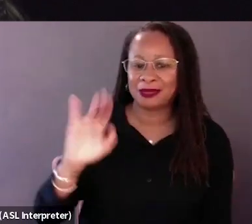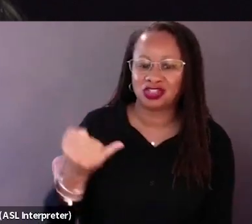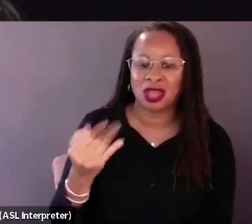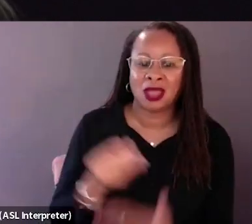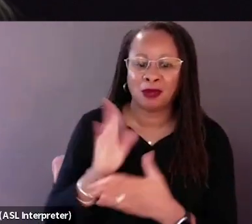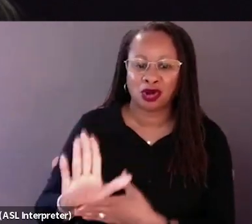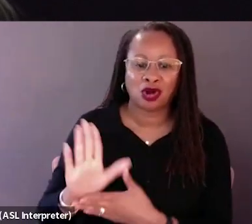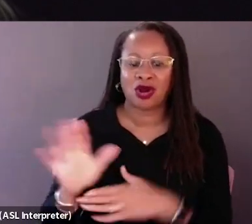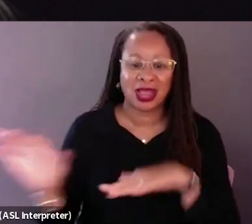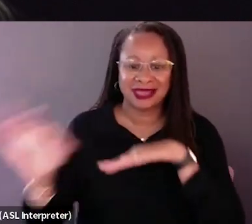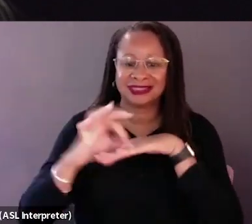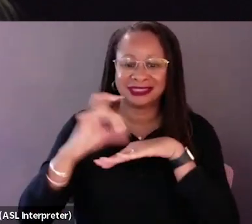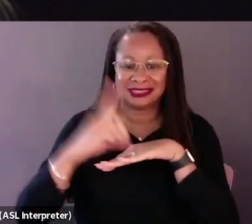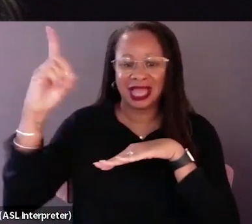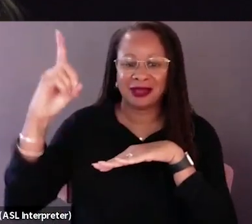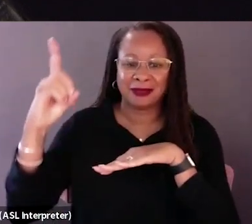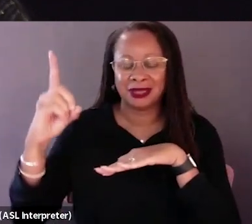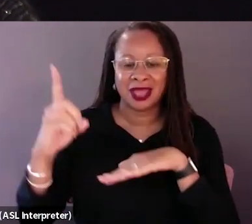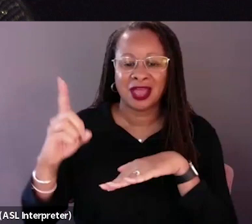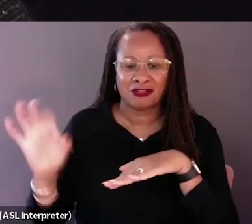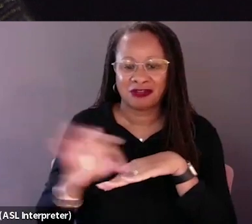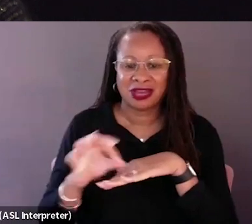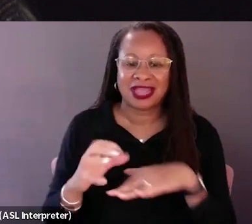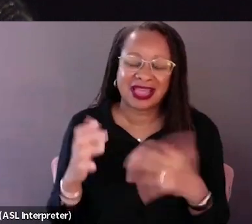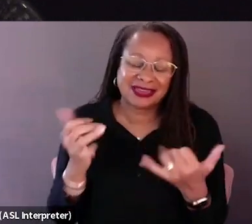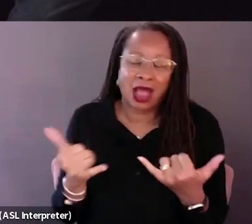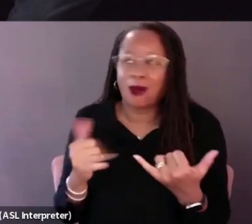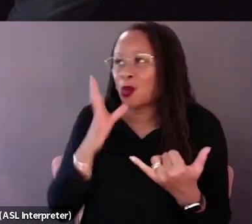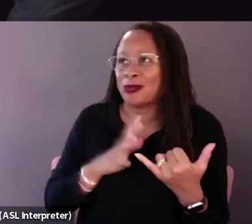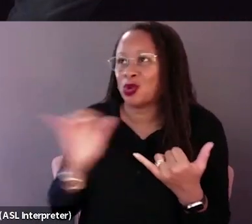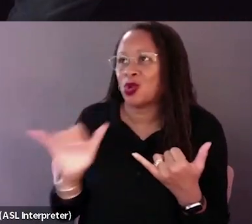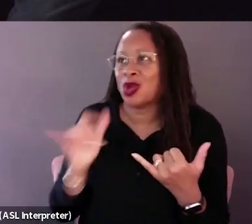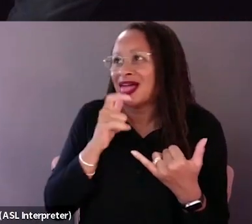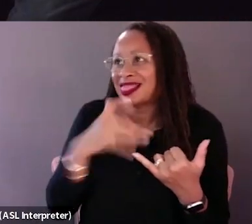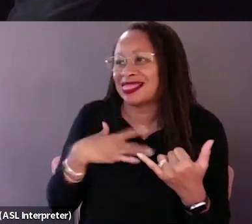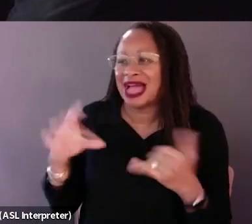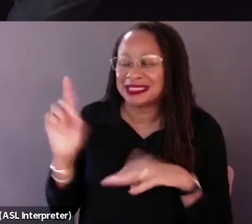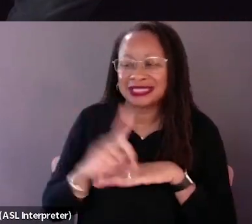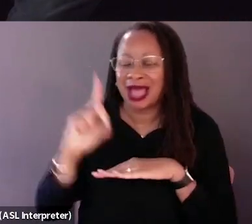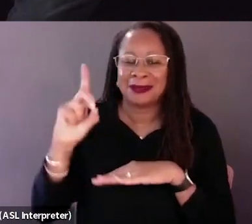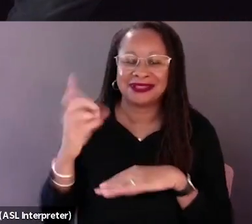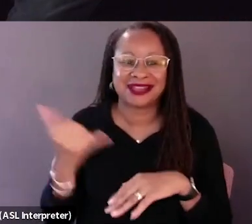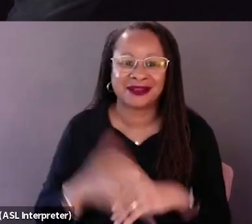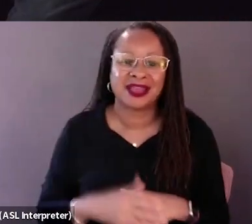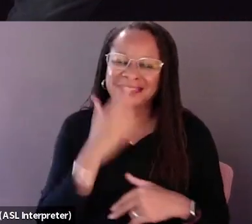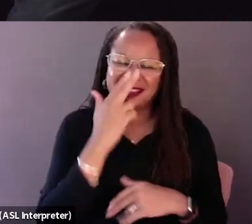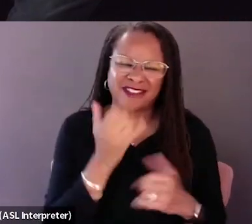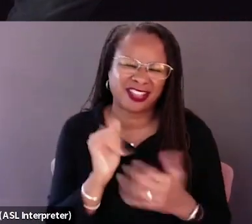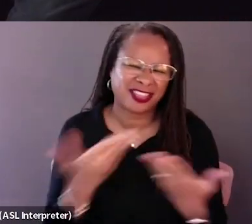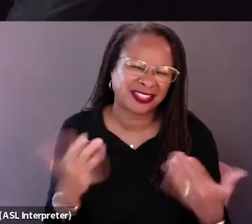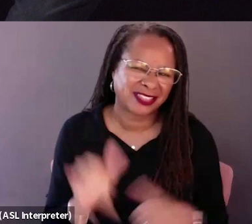She had never had a diamond before. And she's like, I guess I'm one of those women now that likes diamonds. So just funny little things like